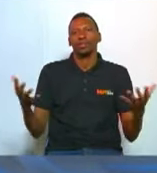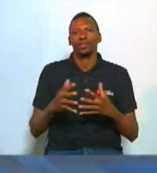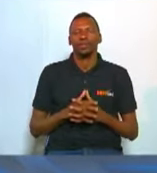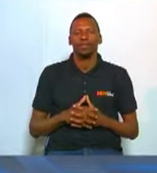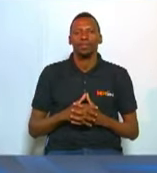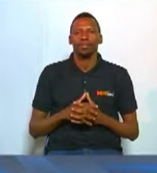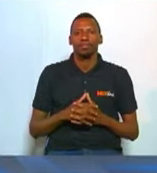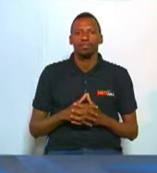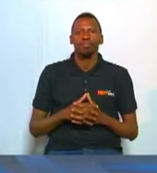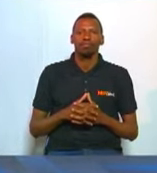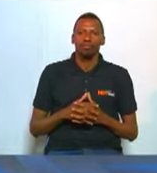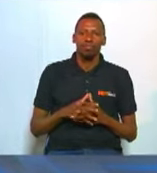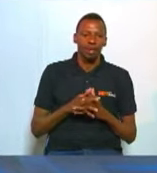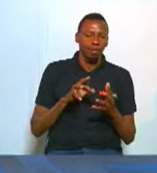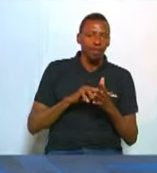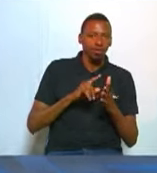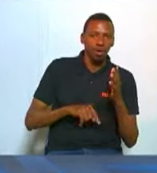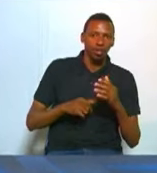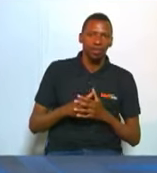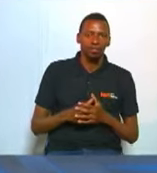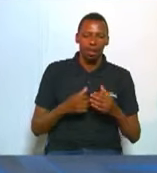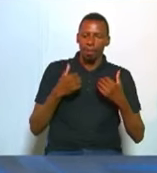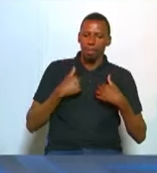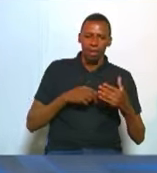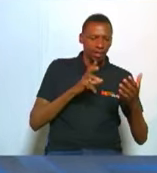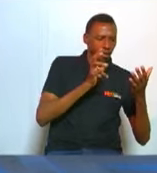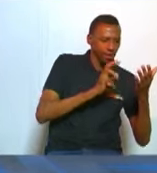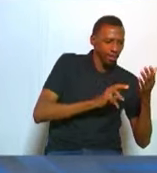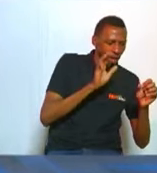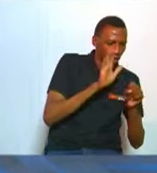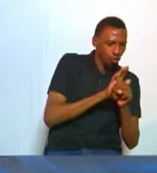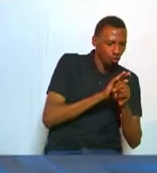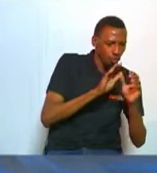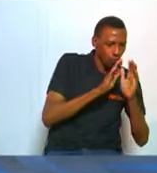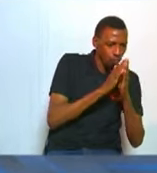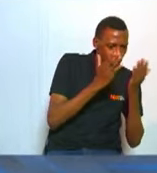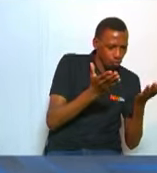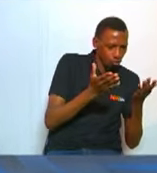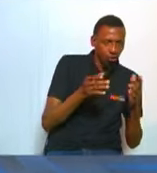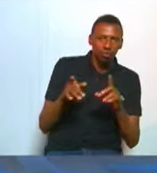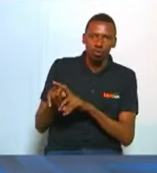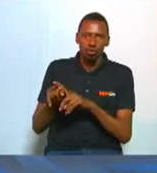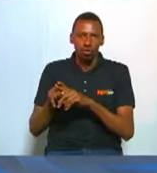So I'm reading a lot of books and also experience.